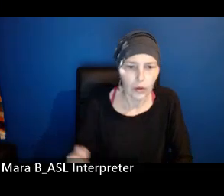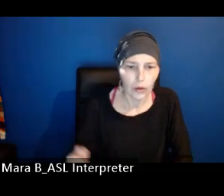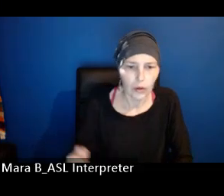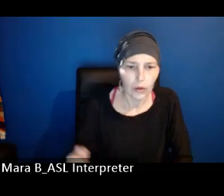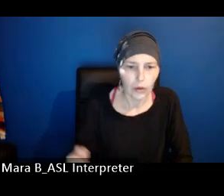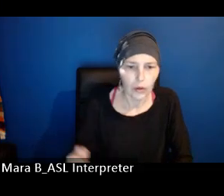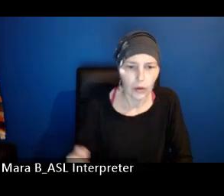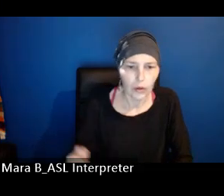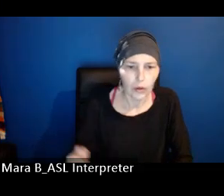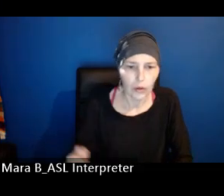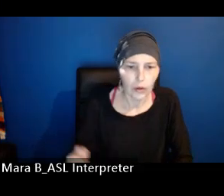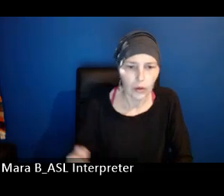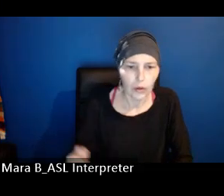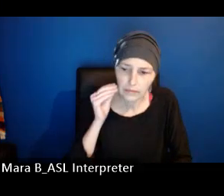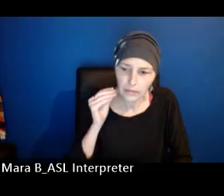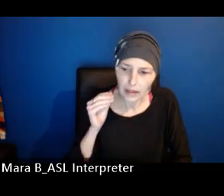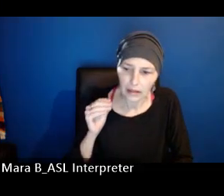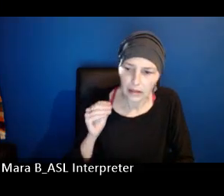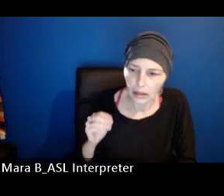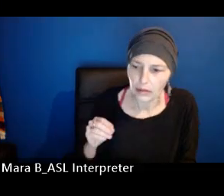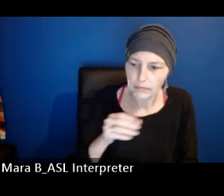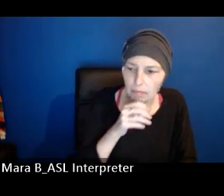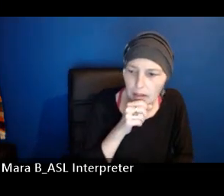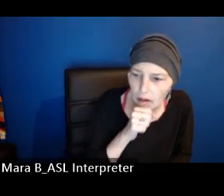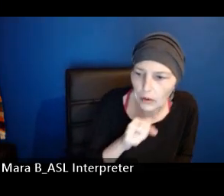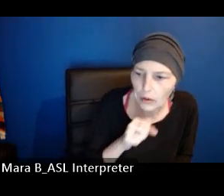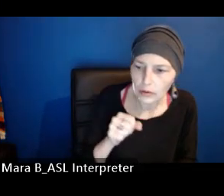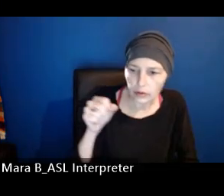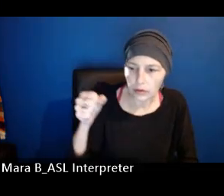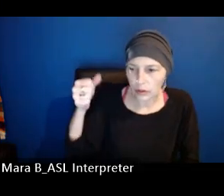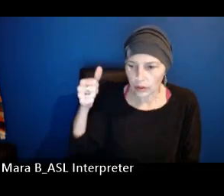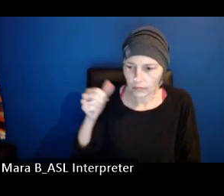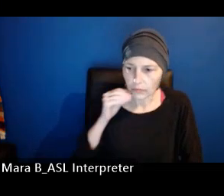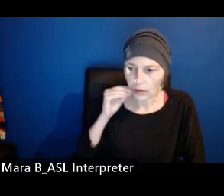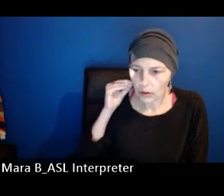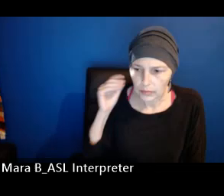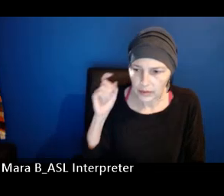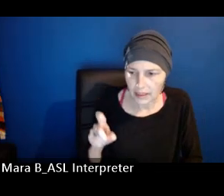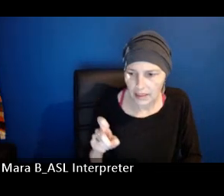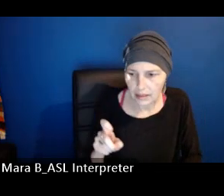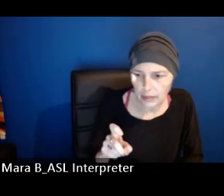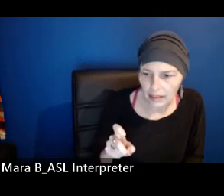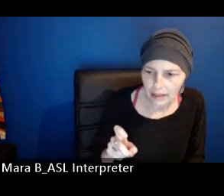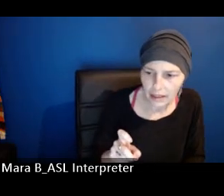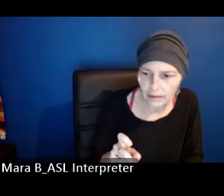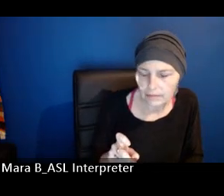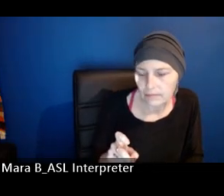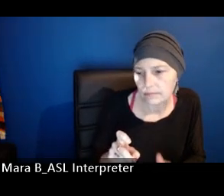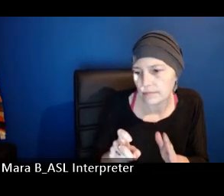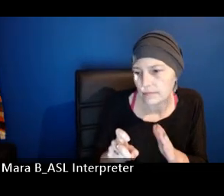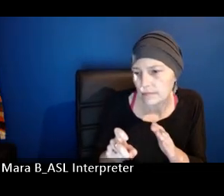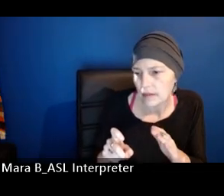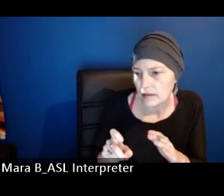older homes need to be exempt, at least the ones that are at least 50 years or older. And,